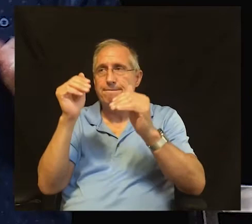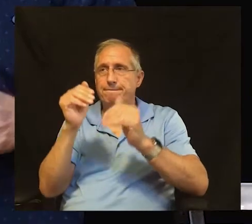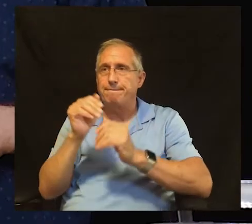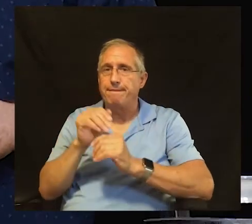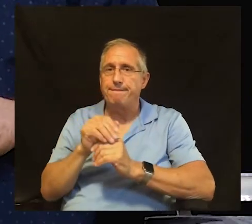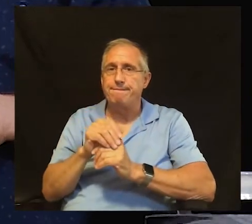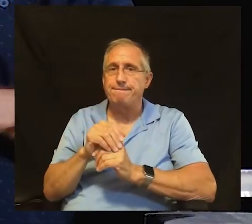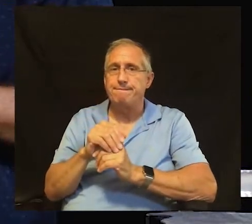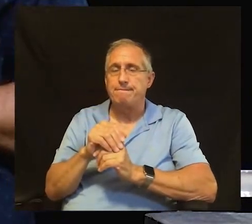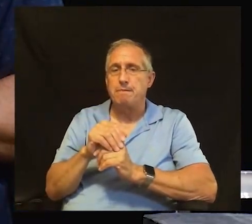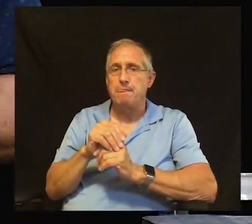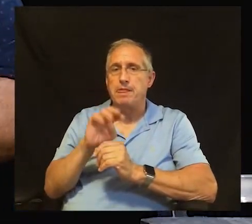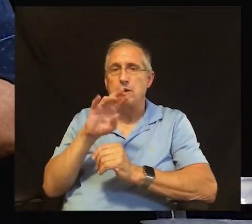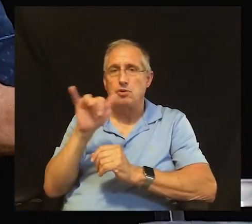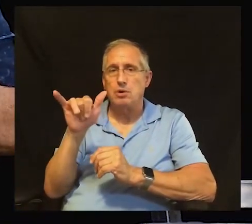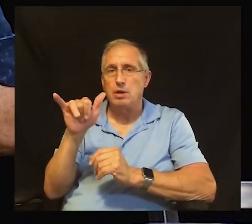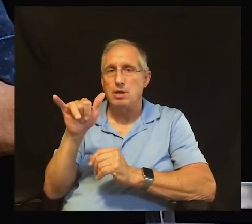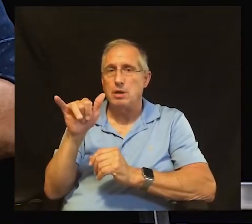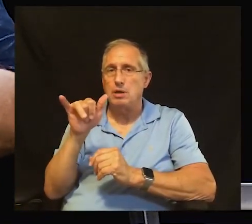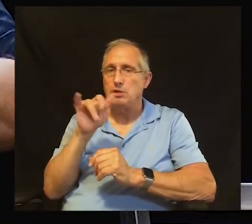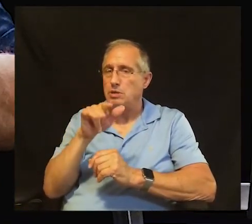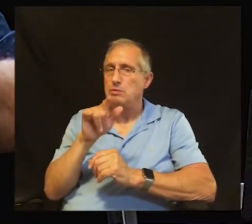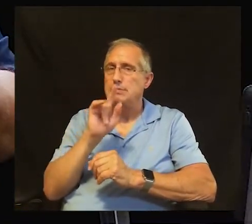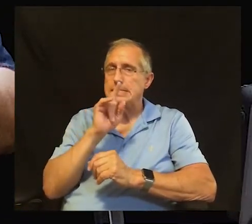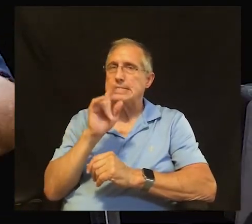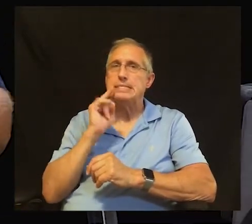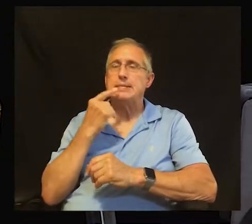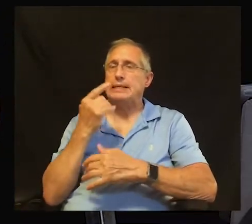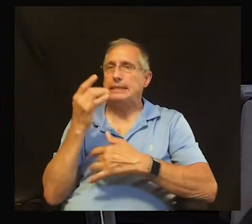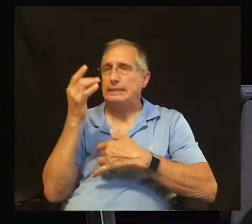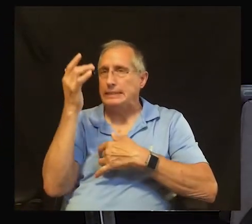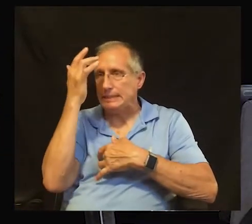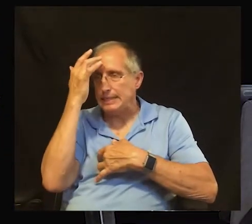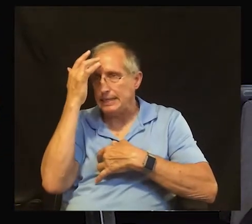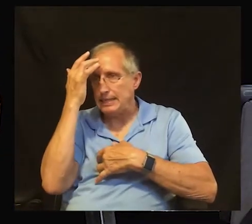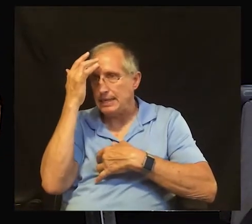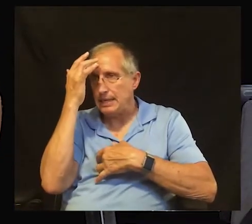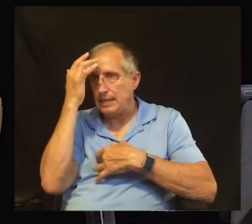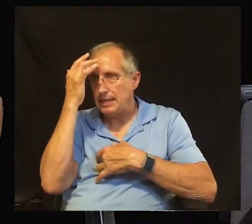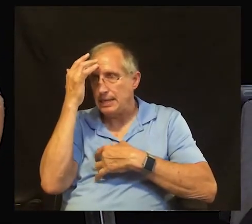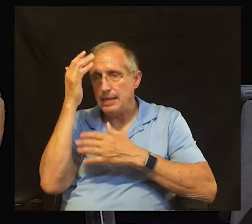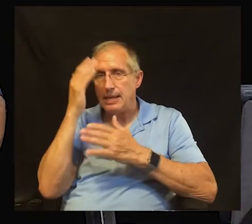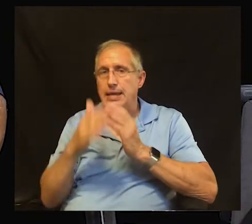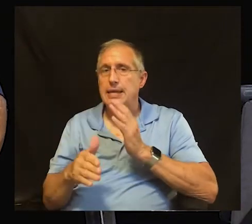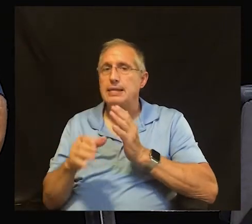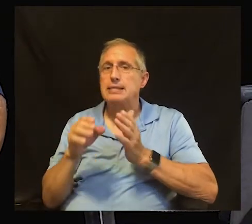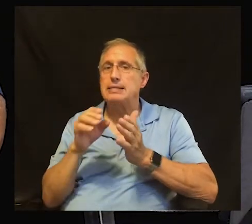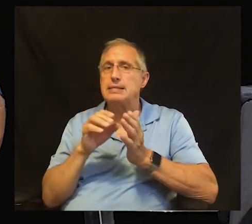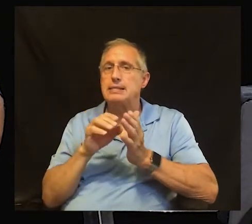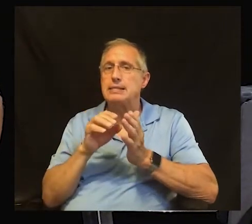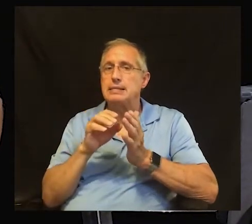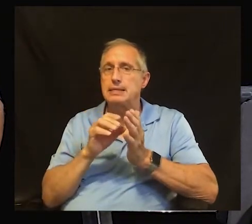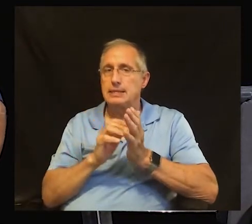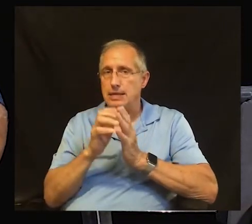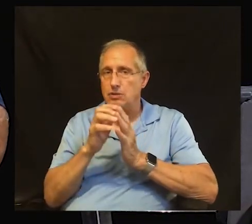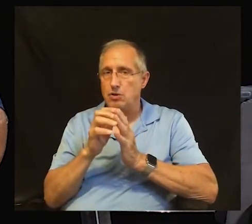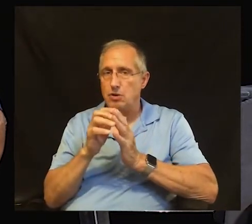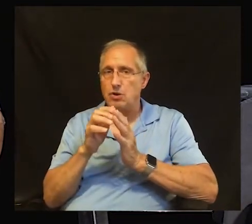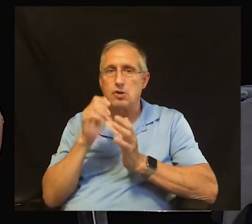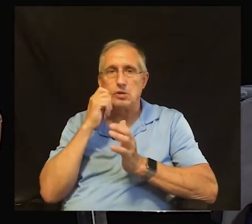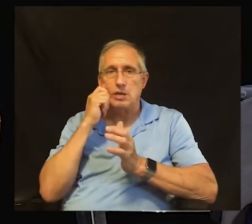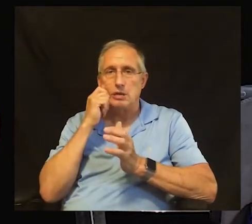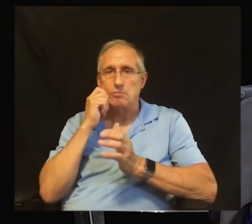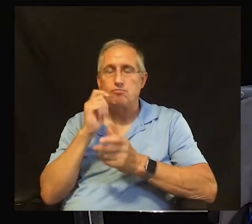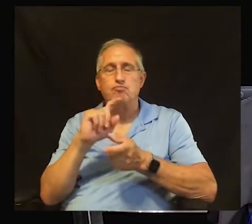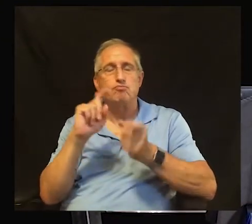very first hospital call. Joy was incredibly sick. She was at end stages of cancer. Her skin tone